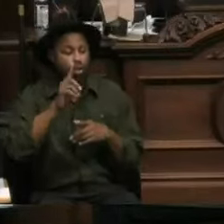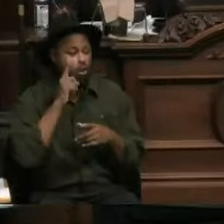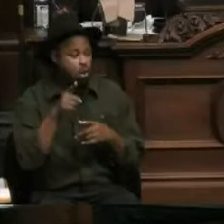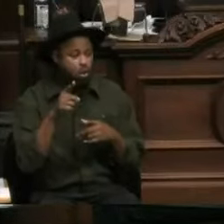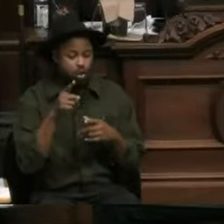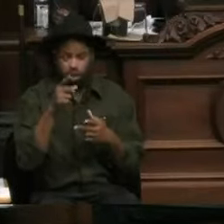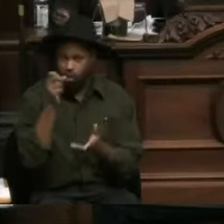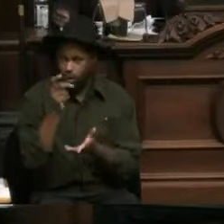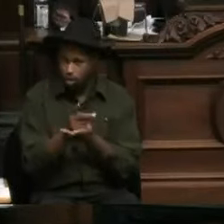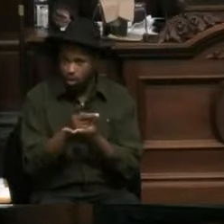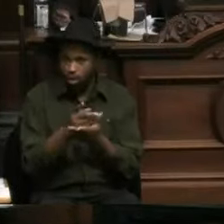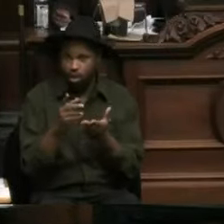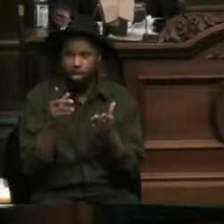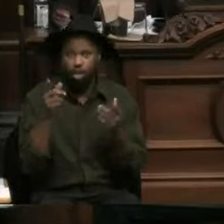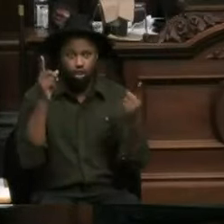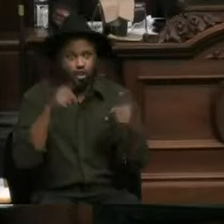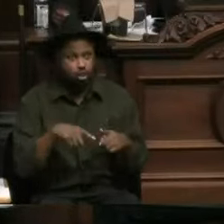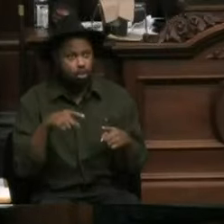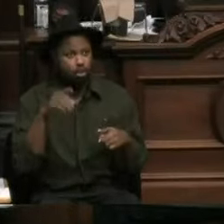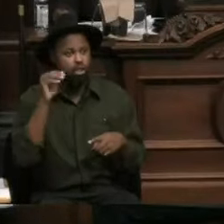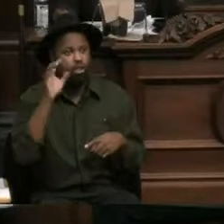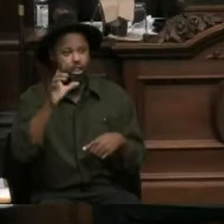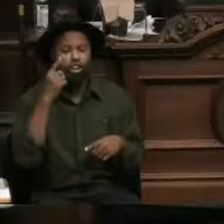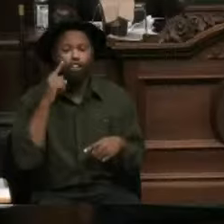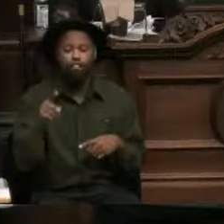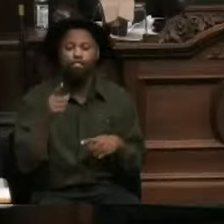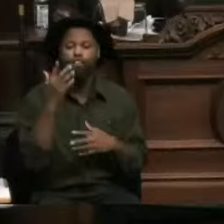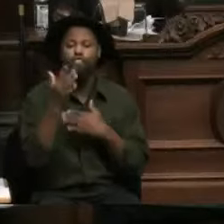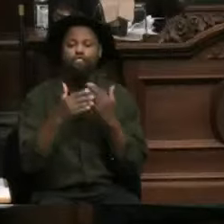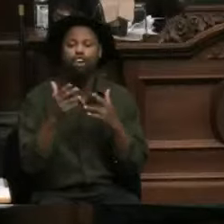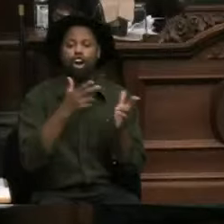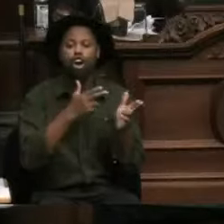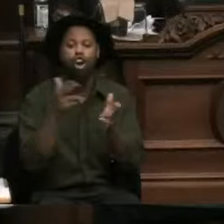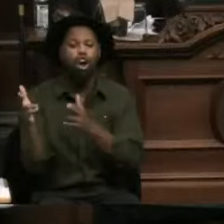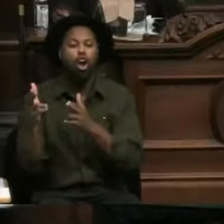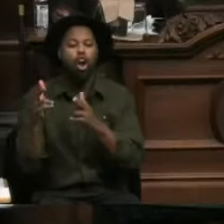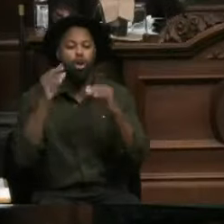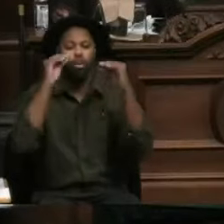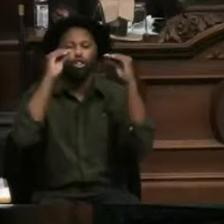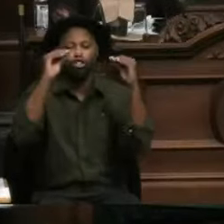agreement with the County of Monroe for a firearms instruction program.